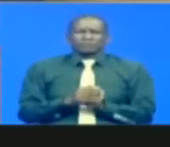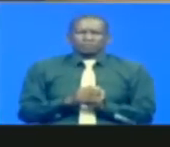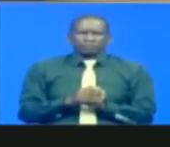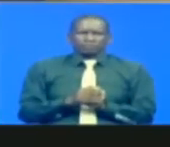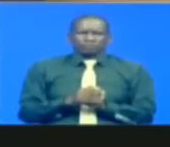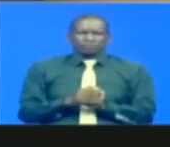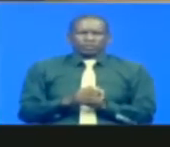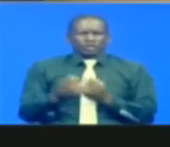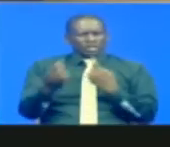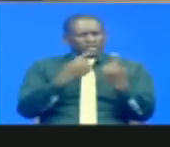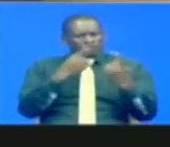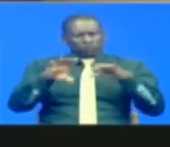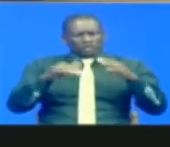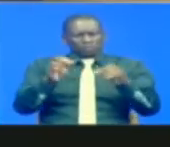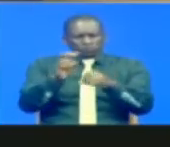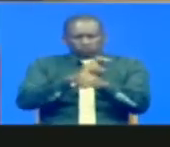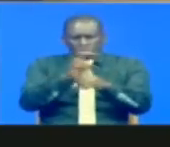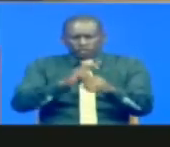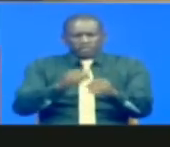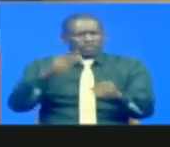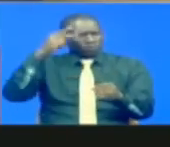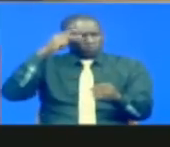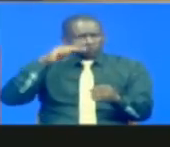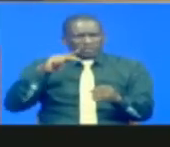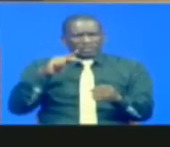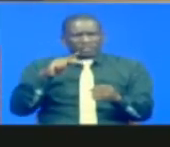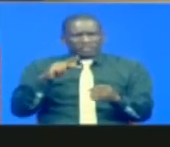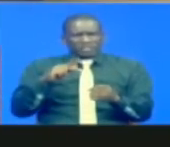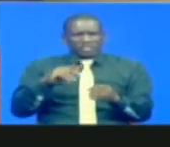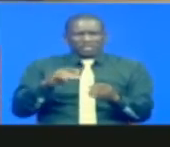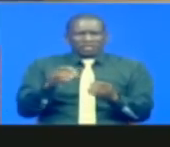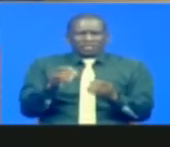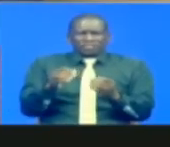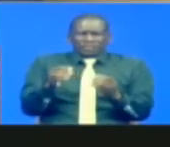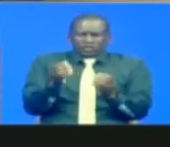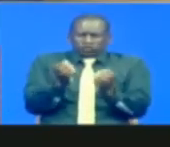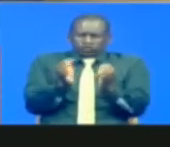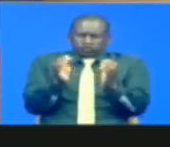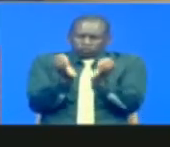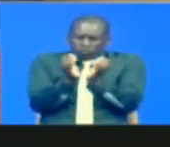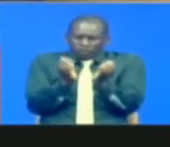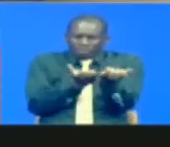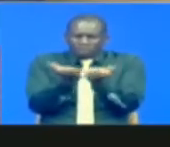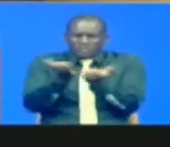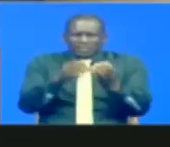Let's talk about monetary policy. The prevailing macroeconomic conditions